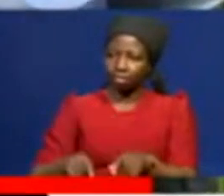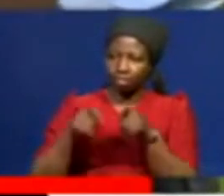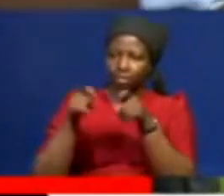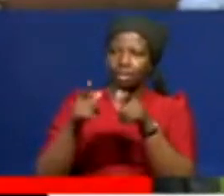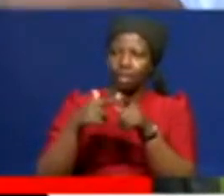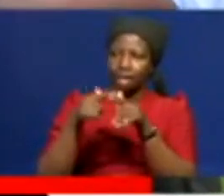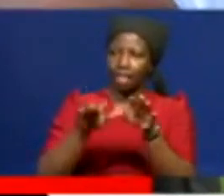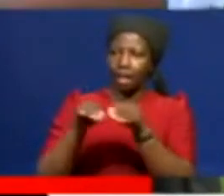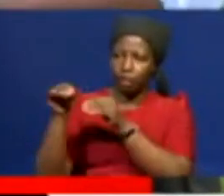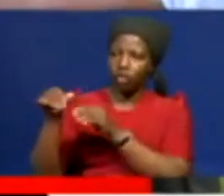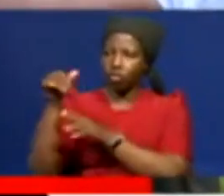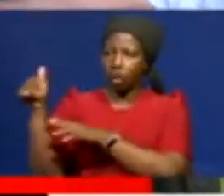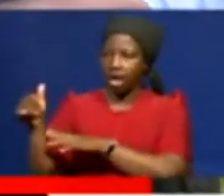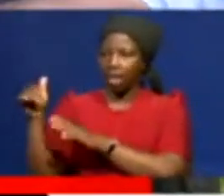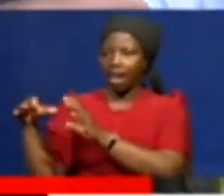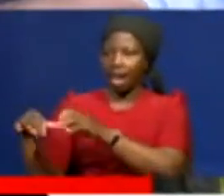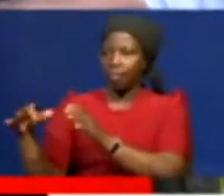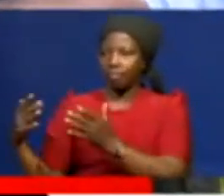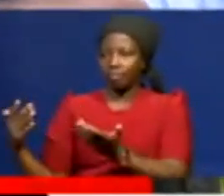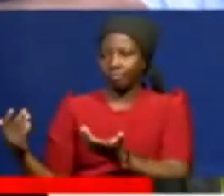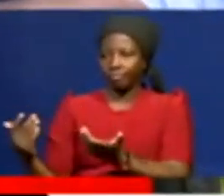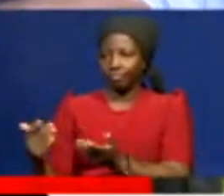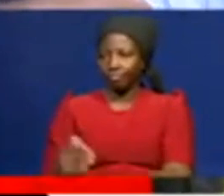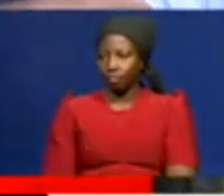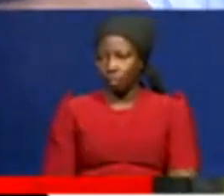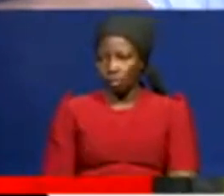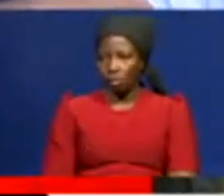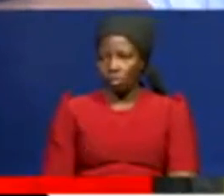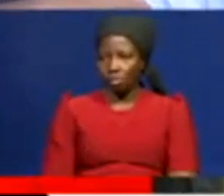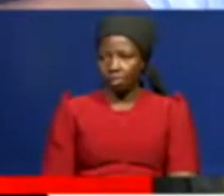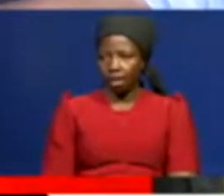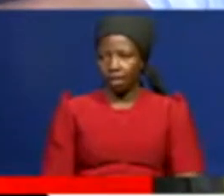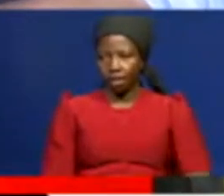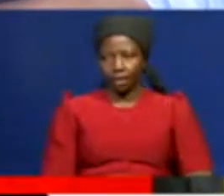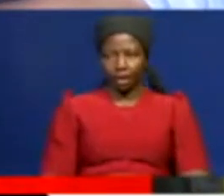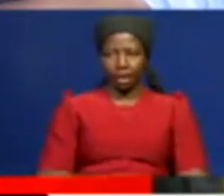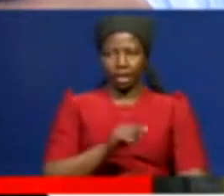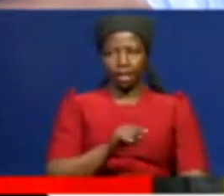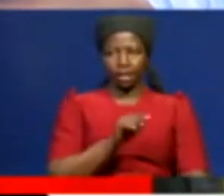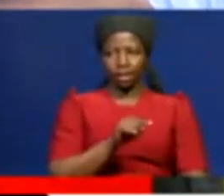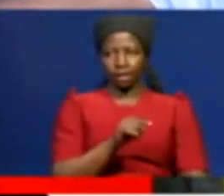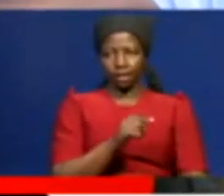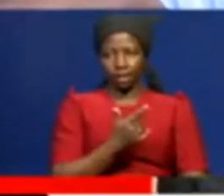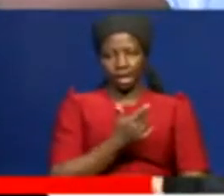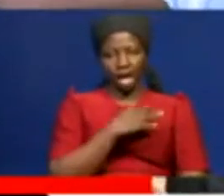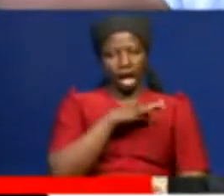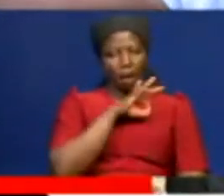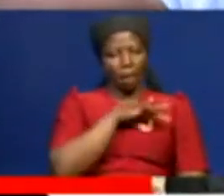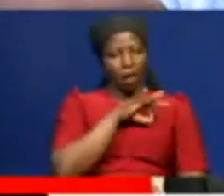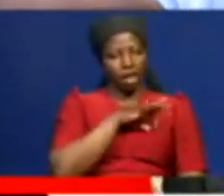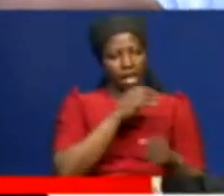other established clubs? So basically, as you put it, this is a non-profit making organization whereby we